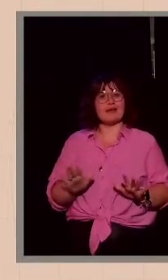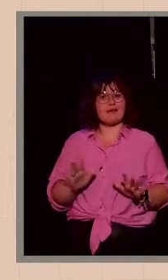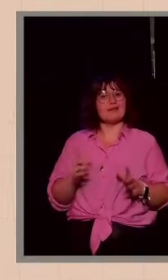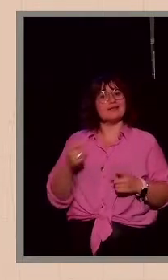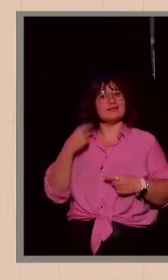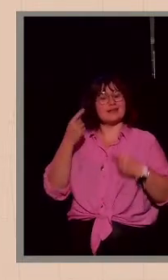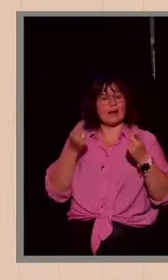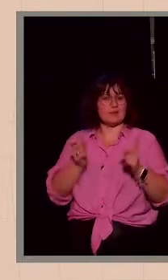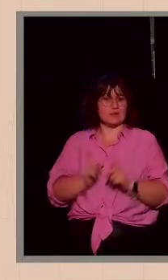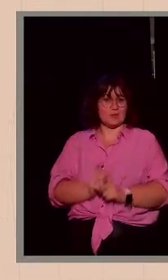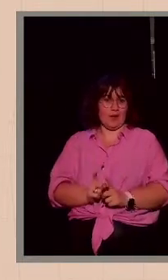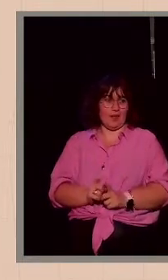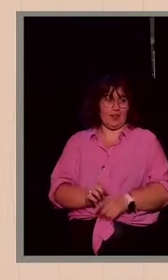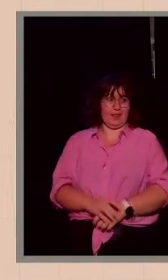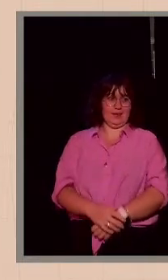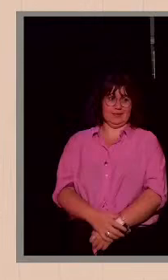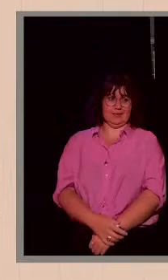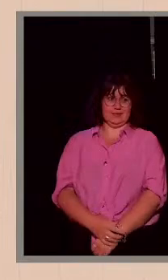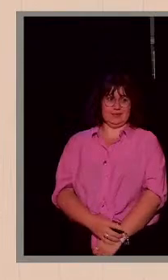sound.